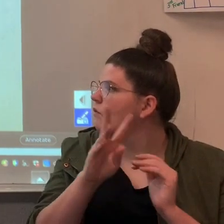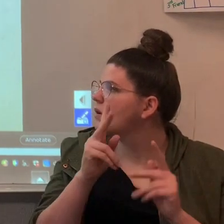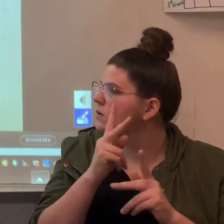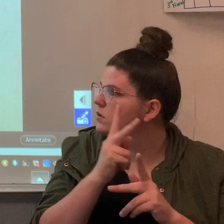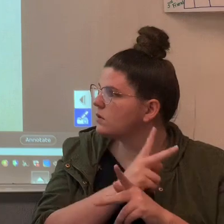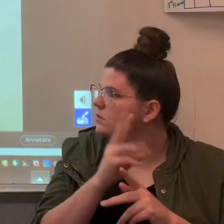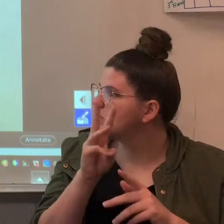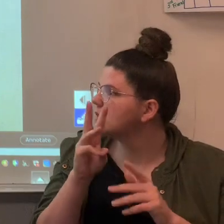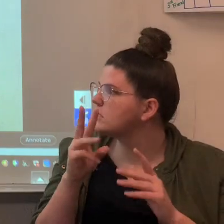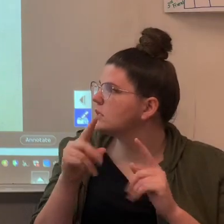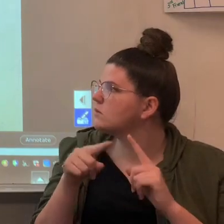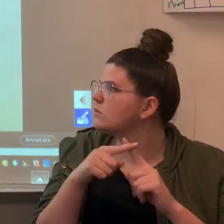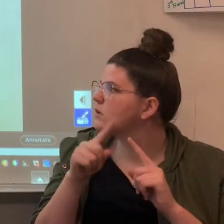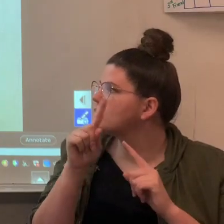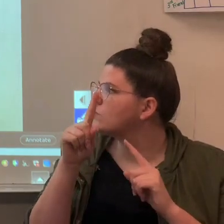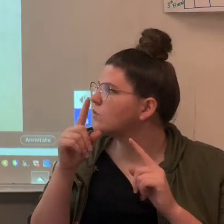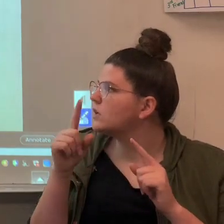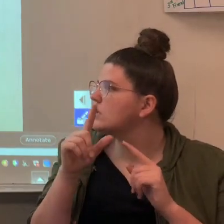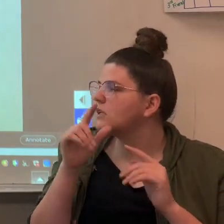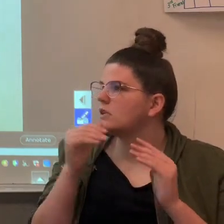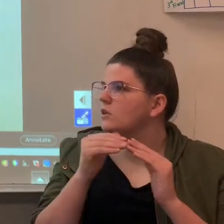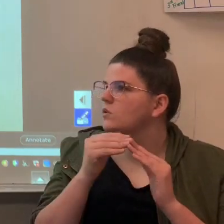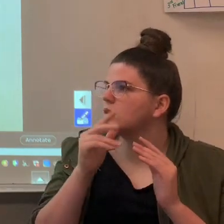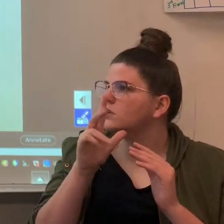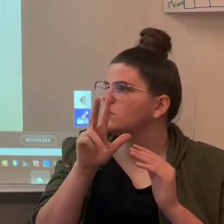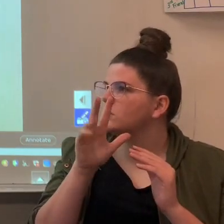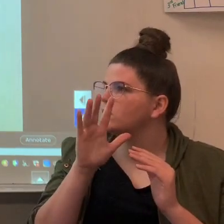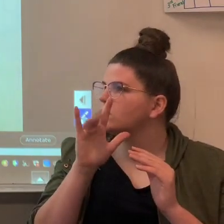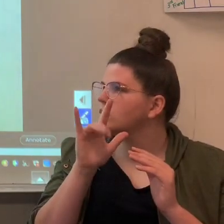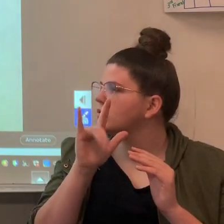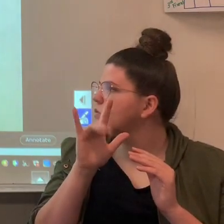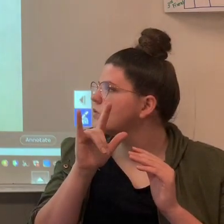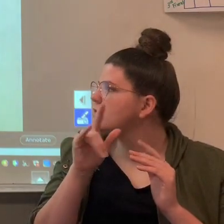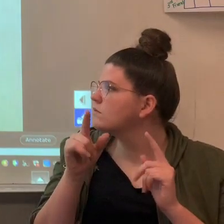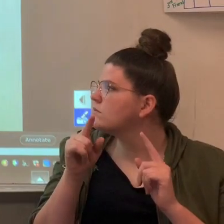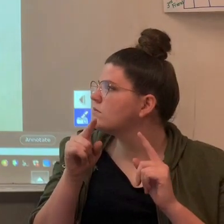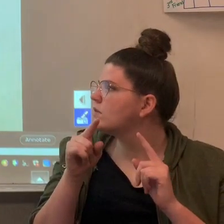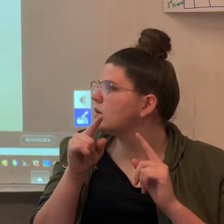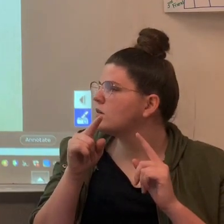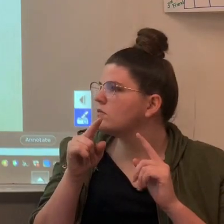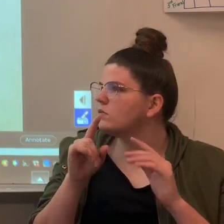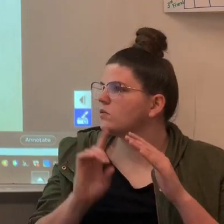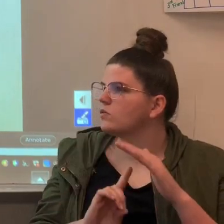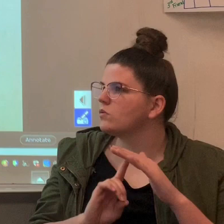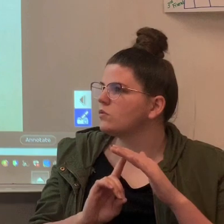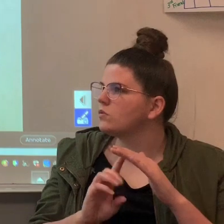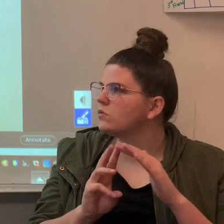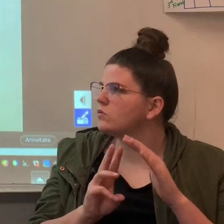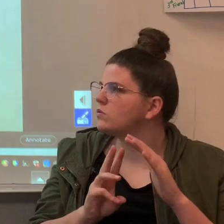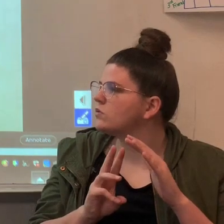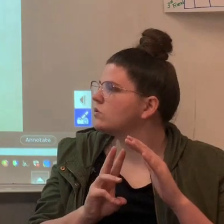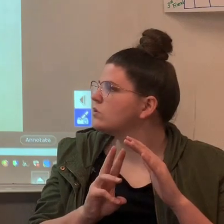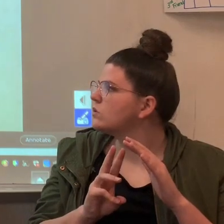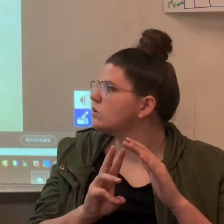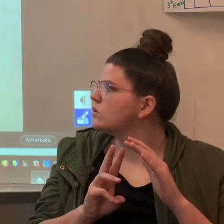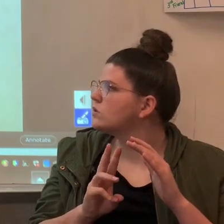25/6. And I would have 16 times 25, which is